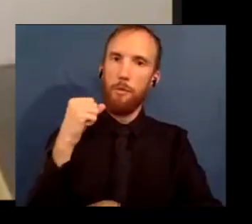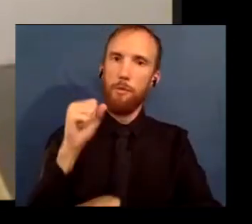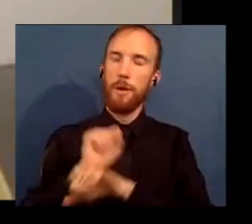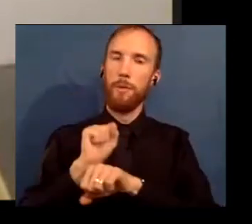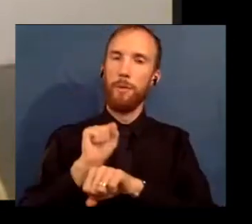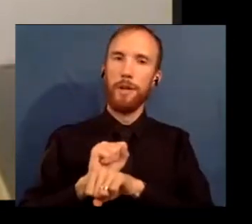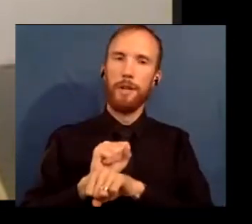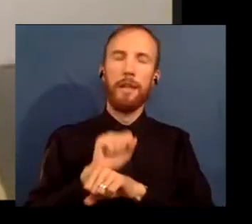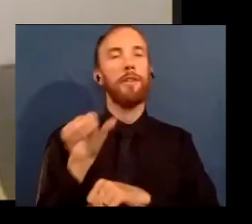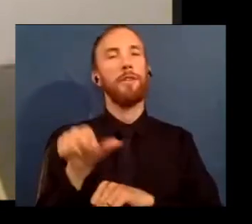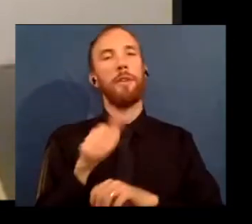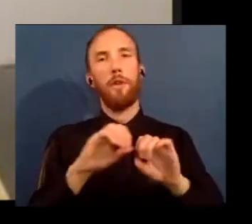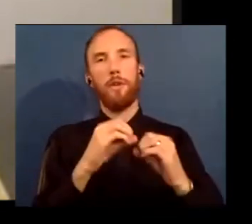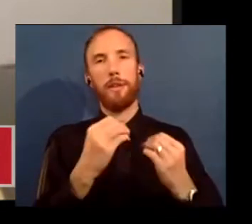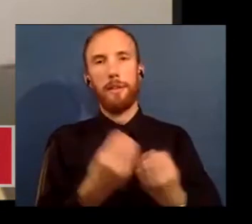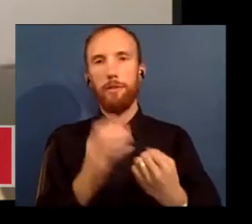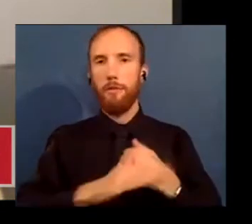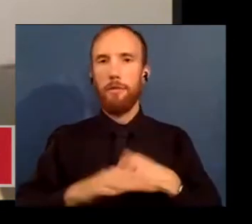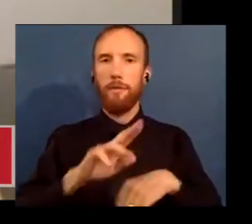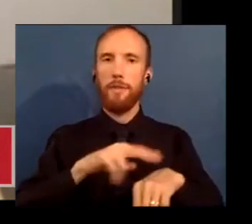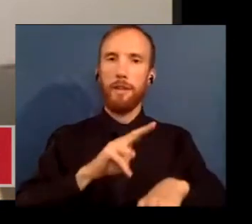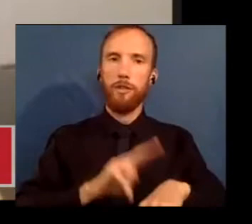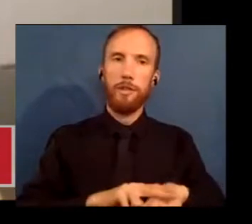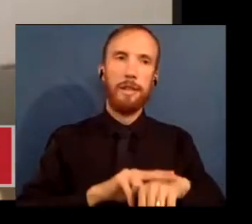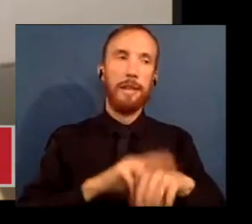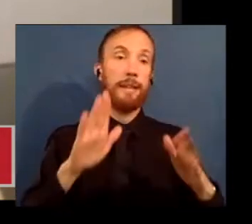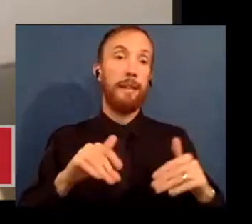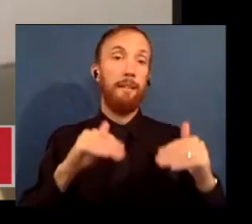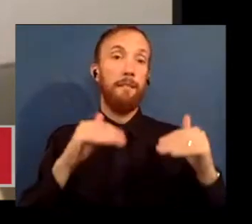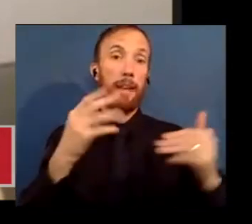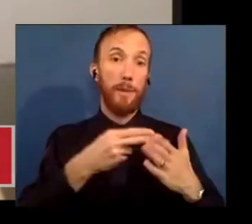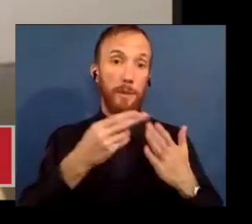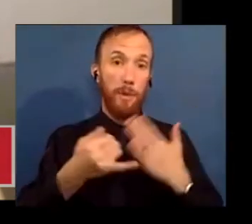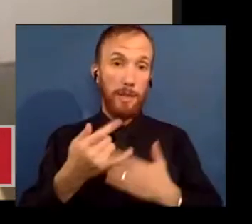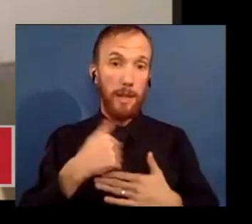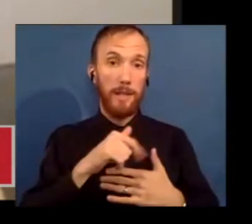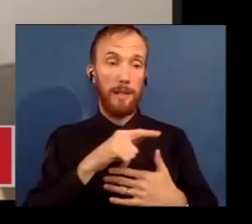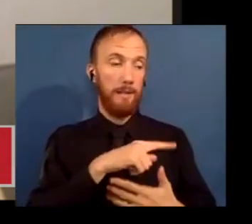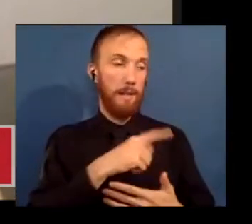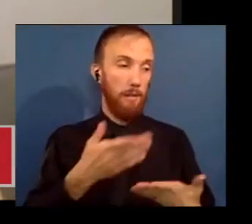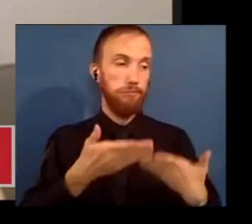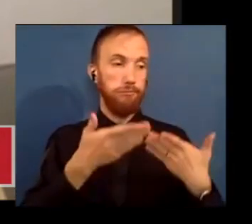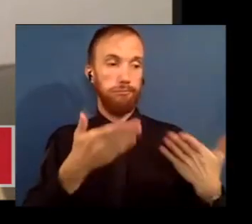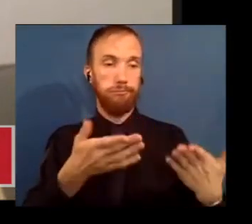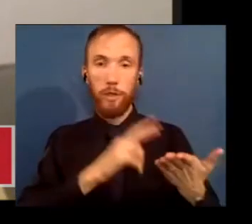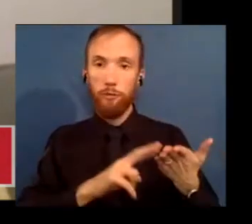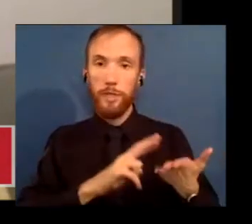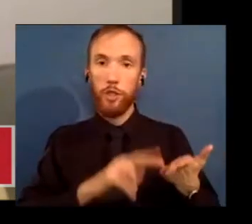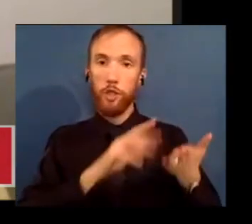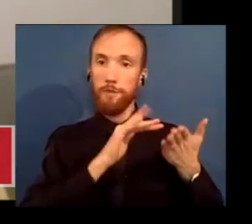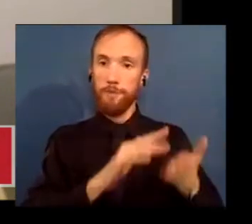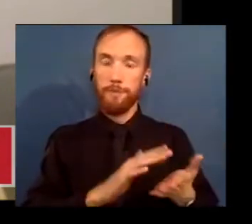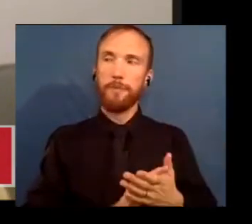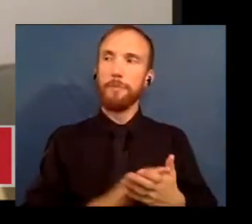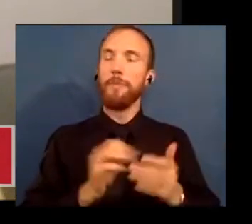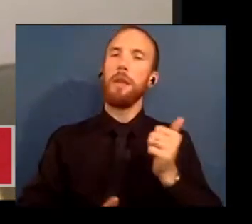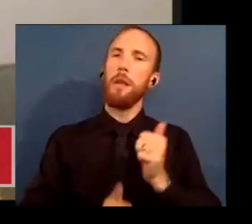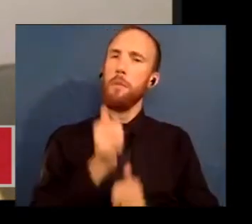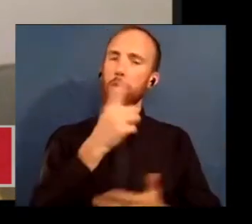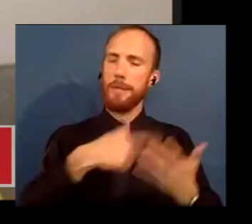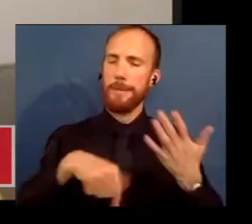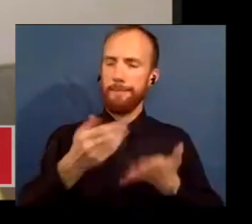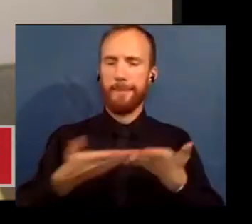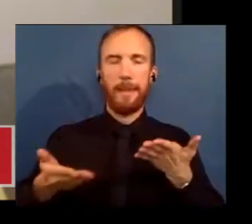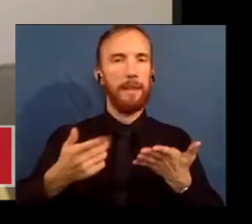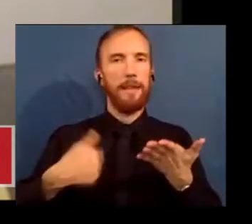other organizations nationally, like the Advancement Project, that were putting forth this research. And with most of these, as I'm sort of saying, I couldn't tell you the